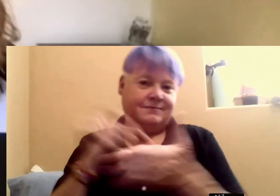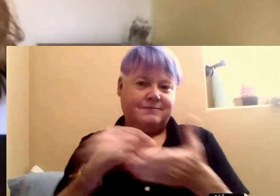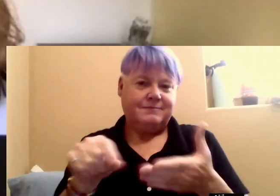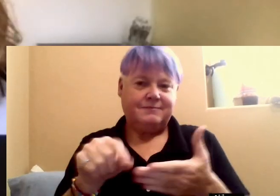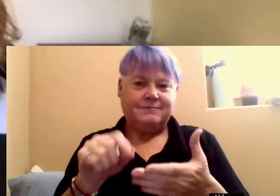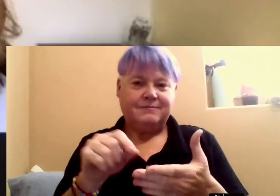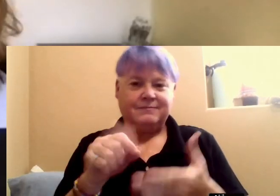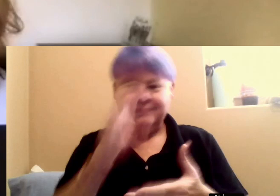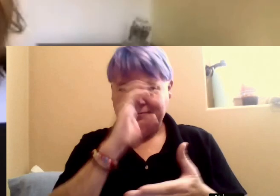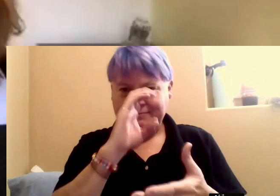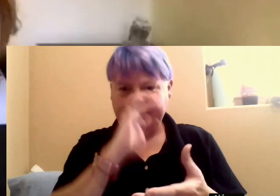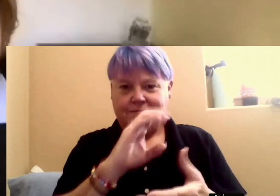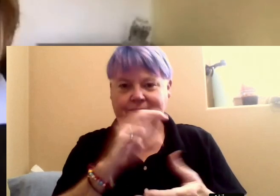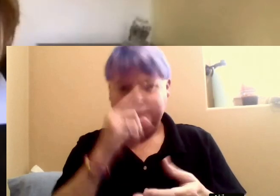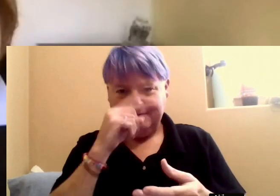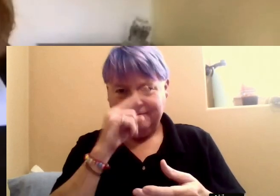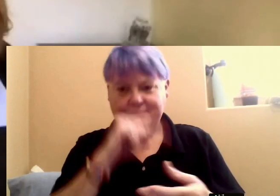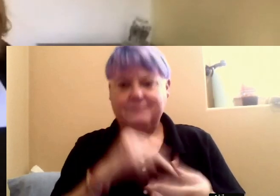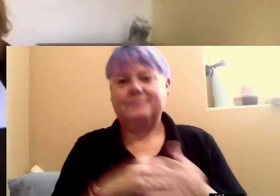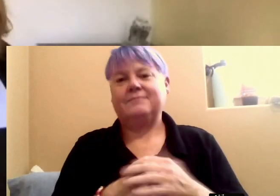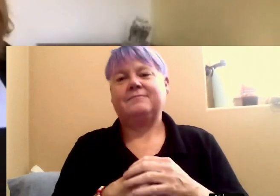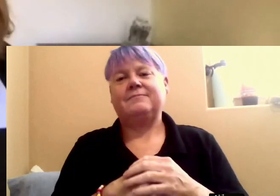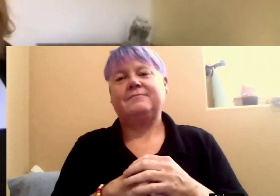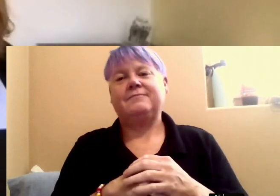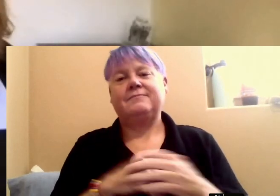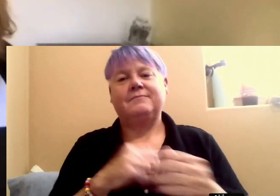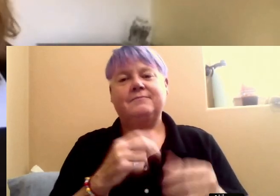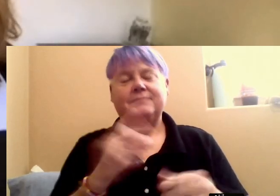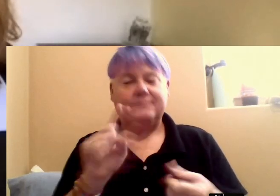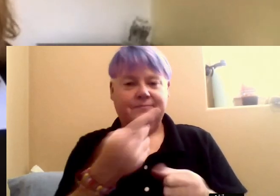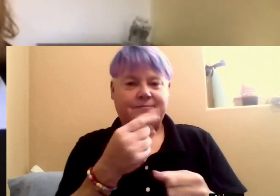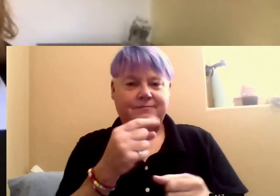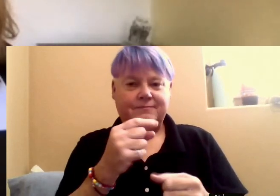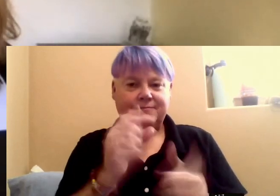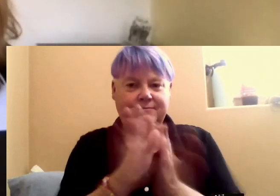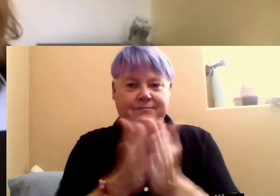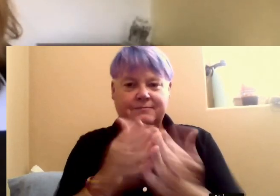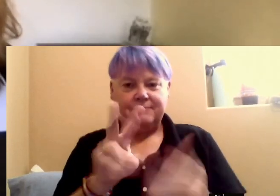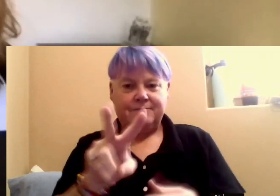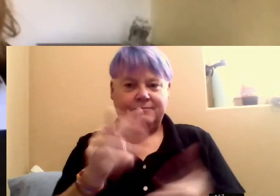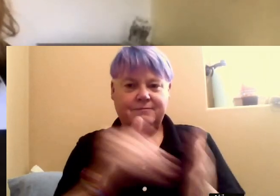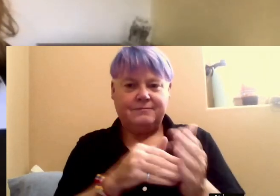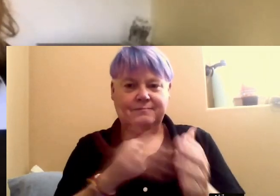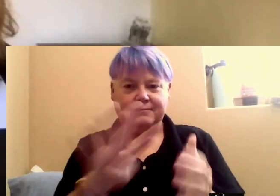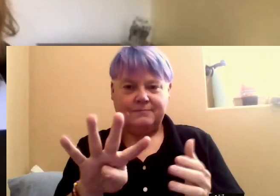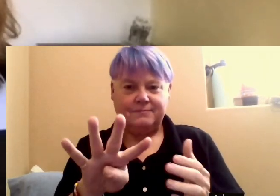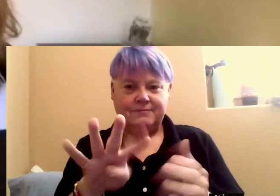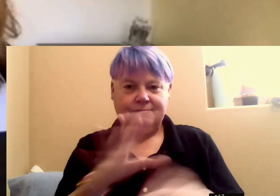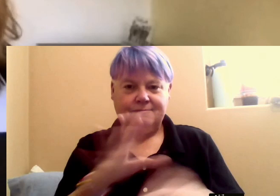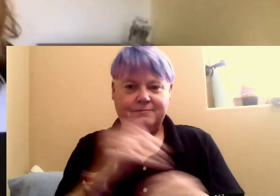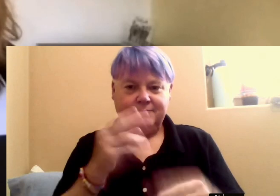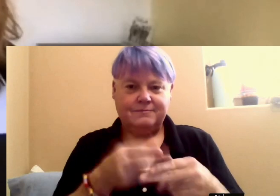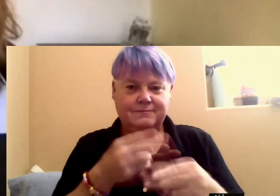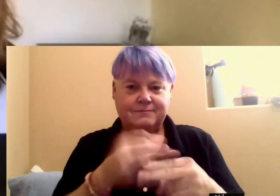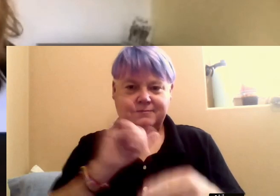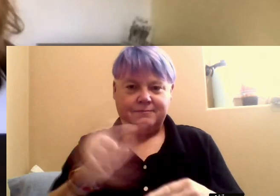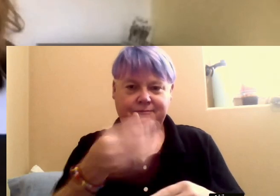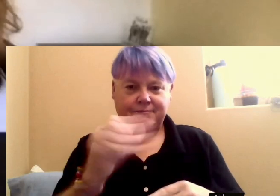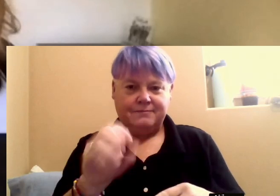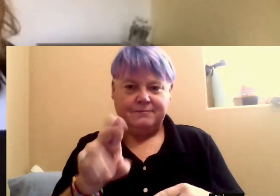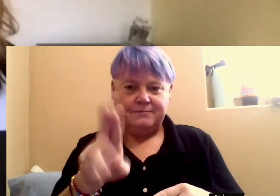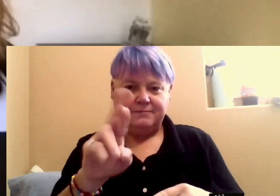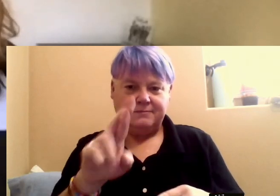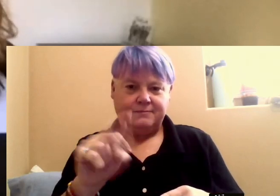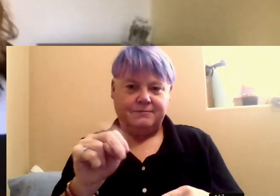write humor years ago. My first novel I published in 2004, and it was called The Journal of Mortifying Moments.